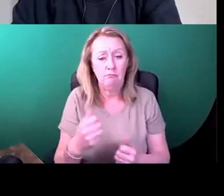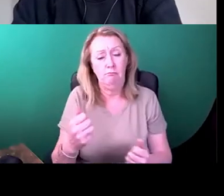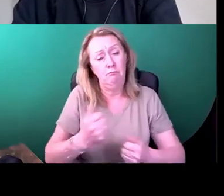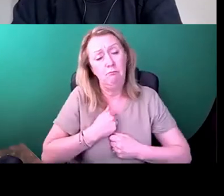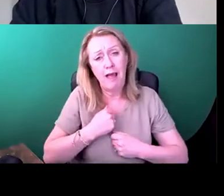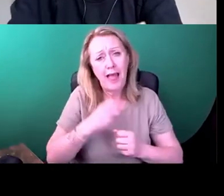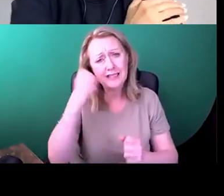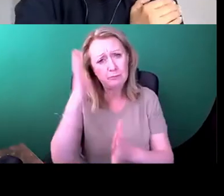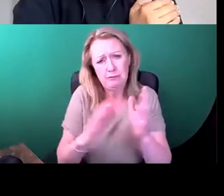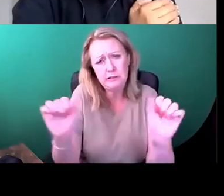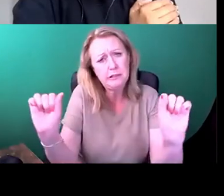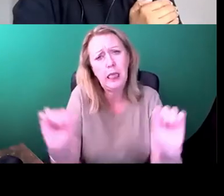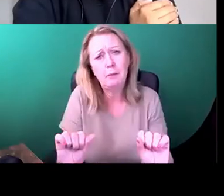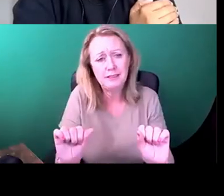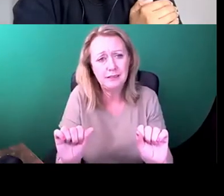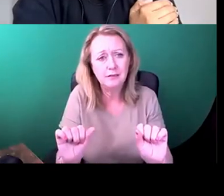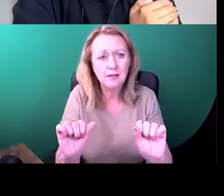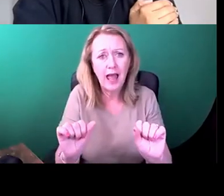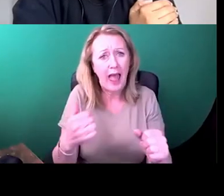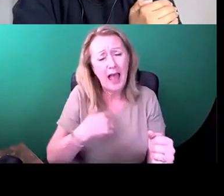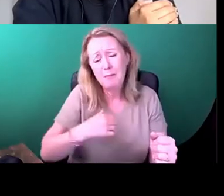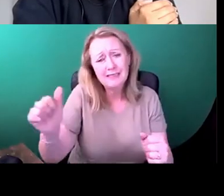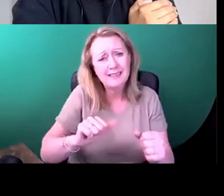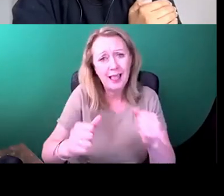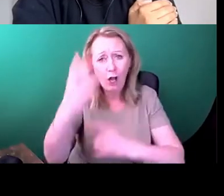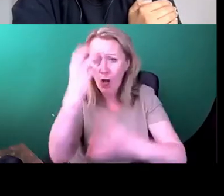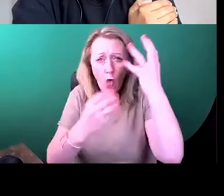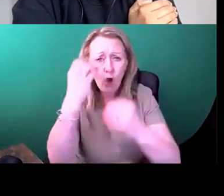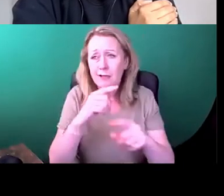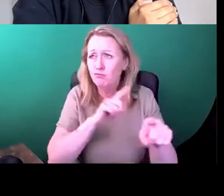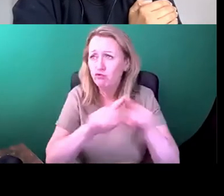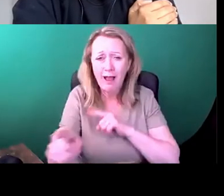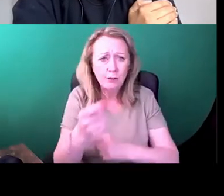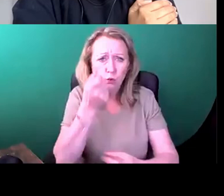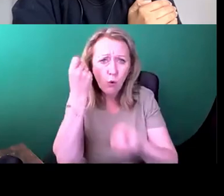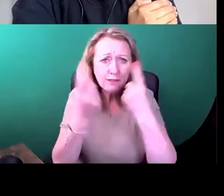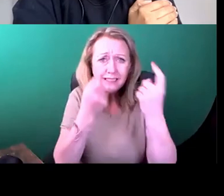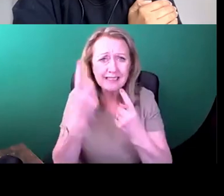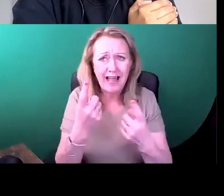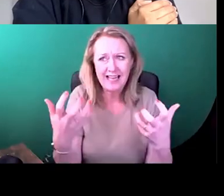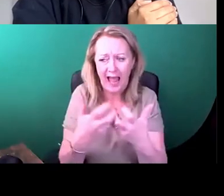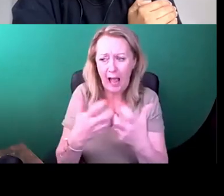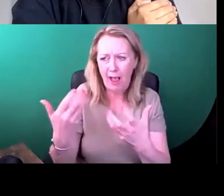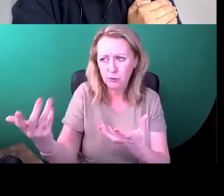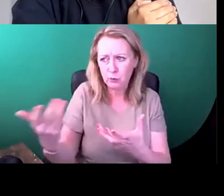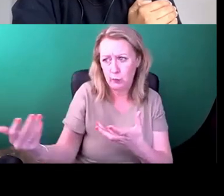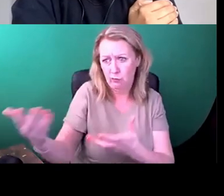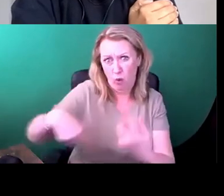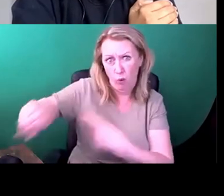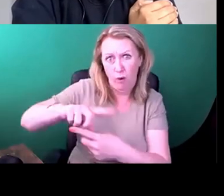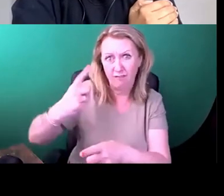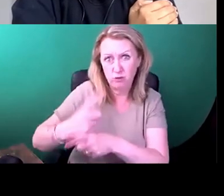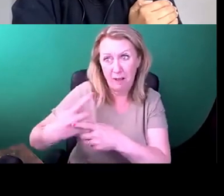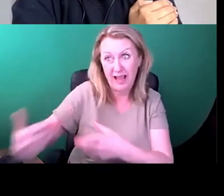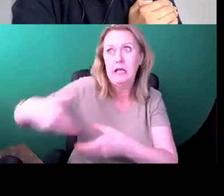admission, is limited, and I'm still in a place of learning and understanding how I hardwire these conversations into my own work and practice,